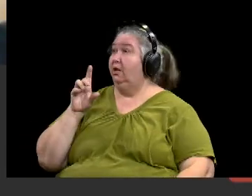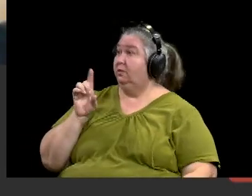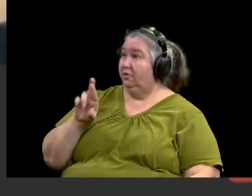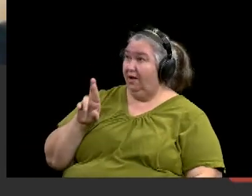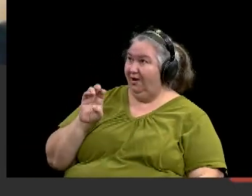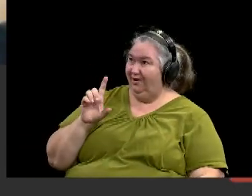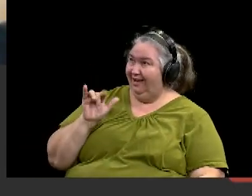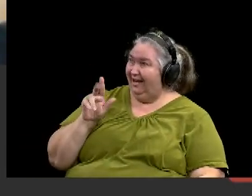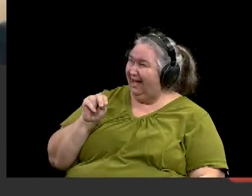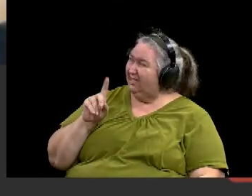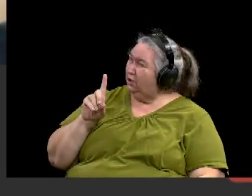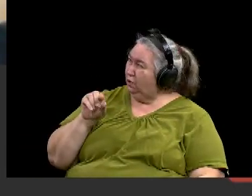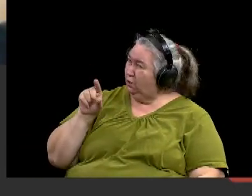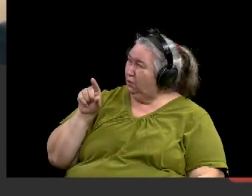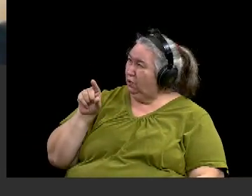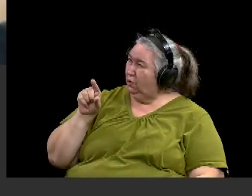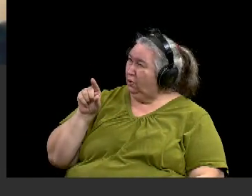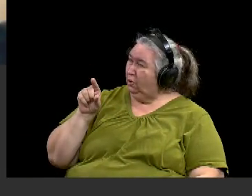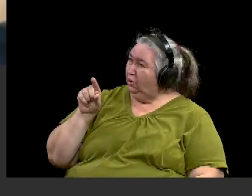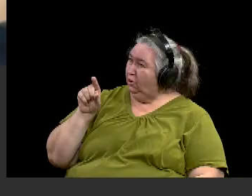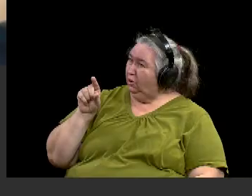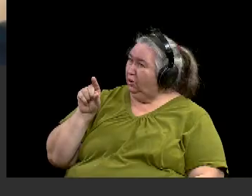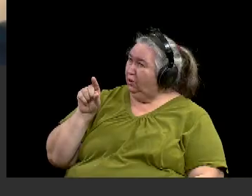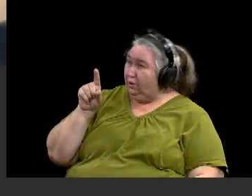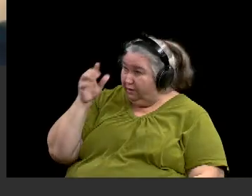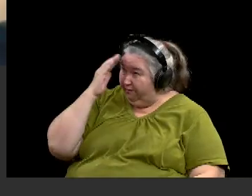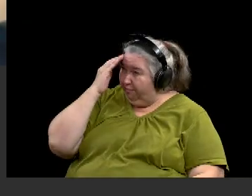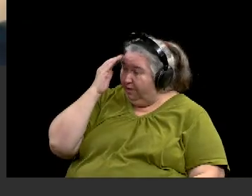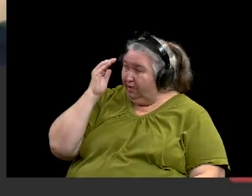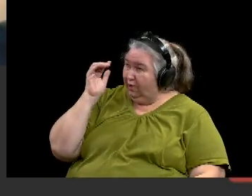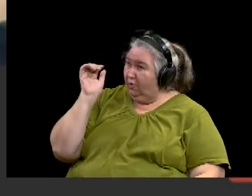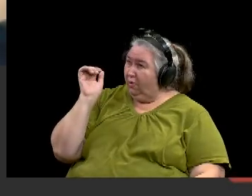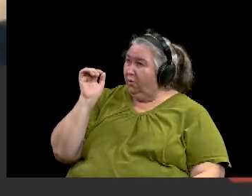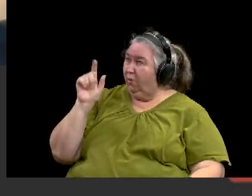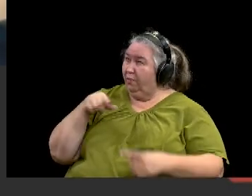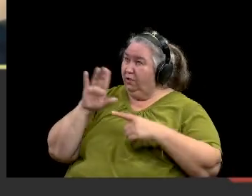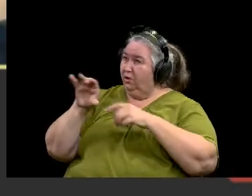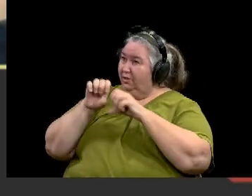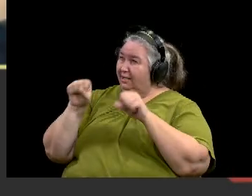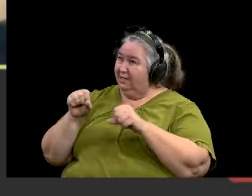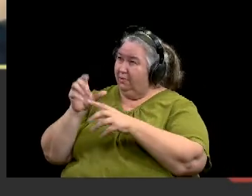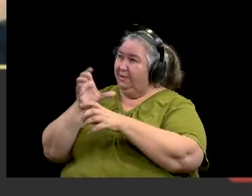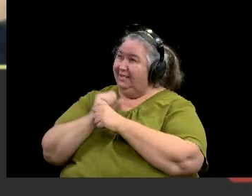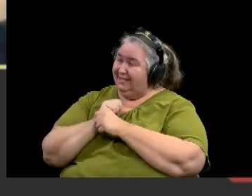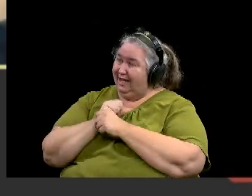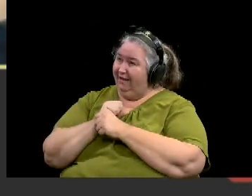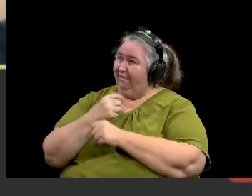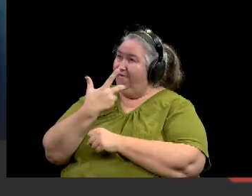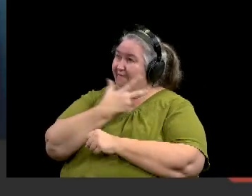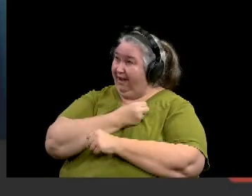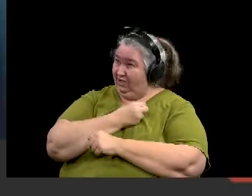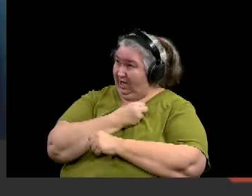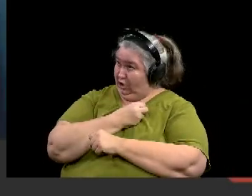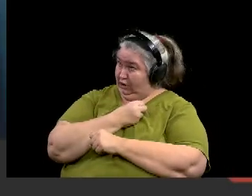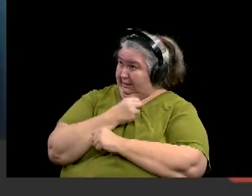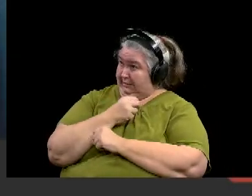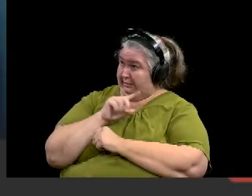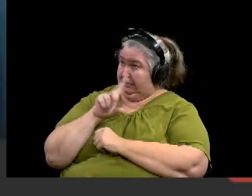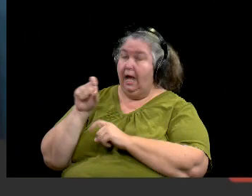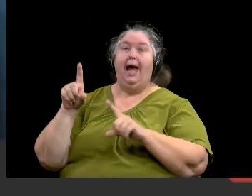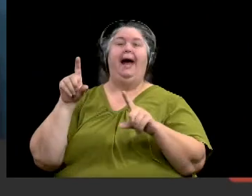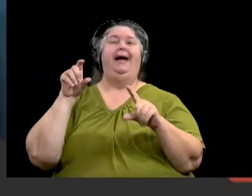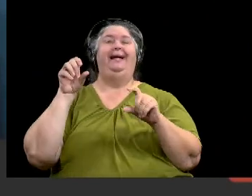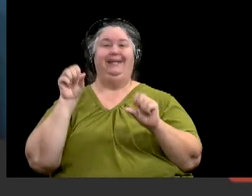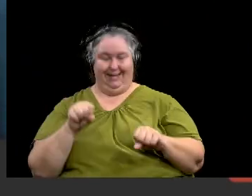are you familiar when your system will be receiving vaccinations as a provider? Yeah, so it's already in play. So some providers are